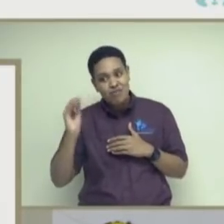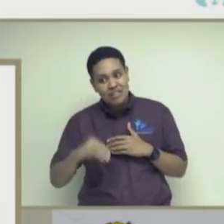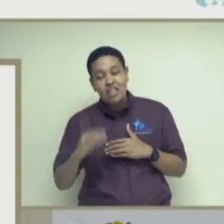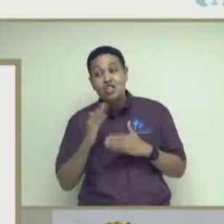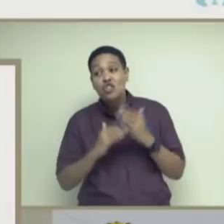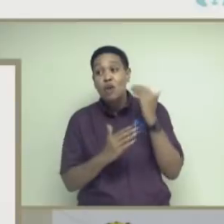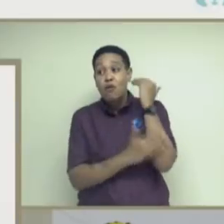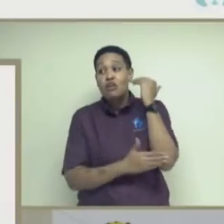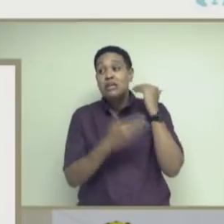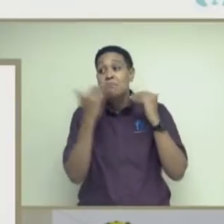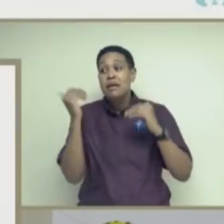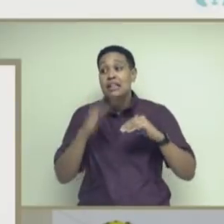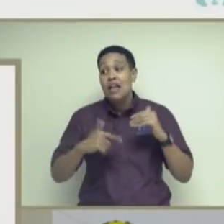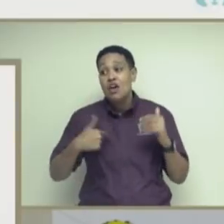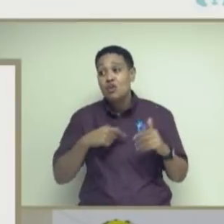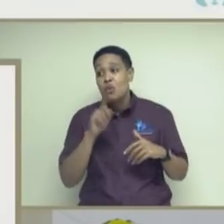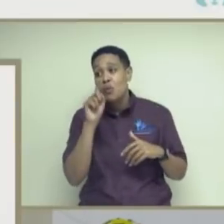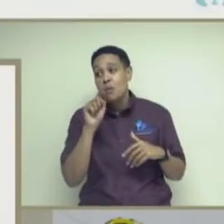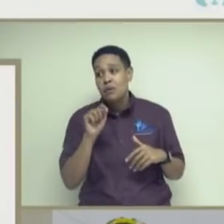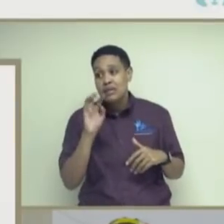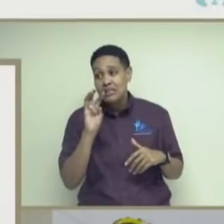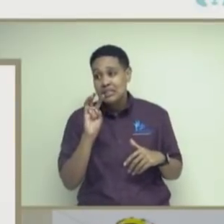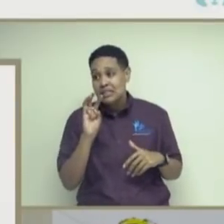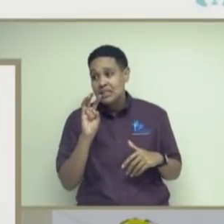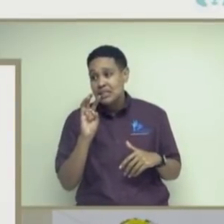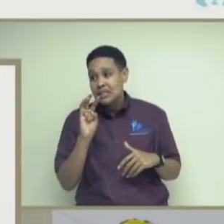are better than us at 1.6